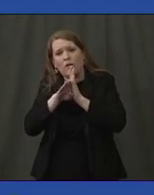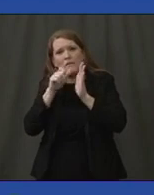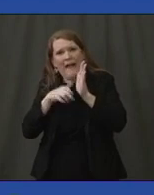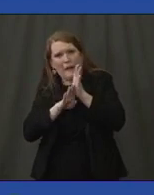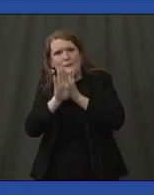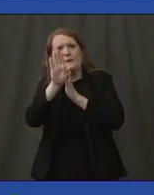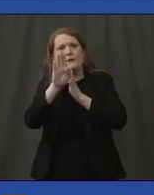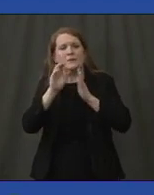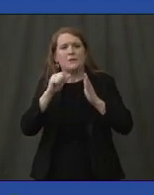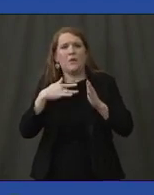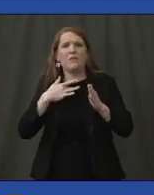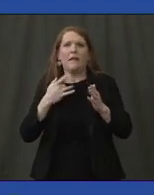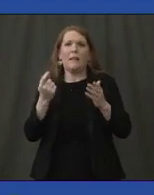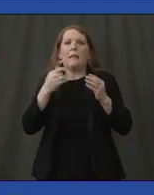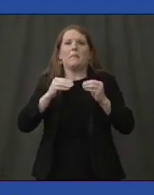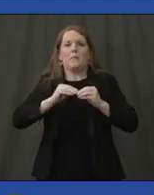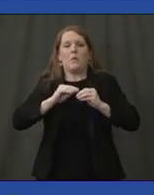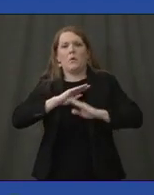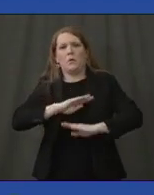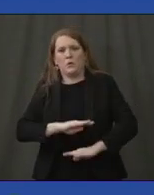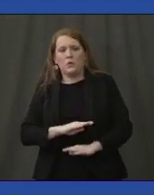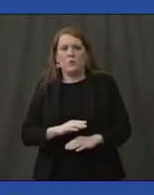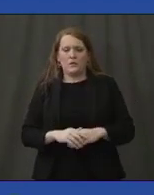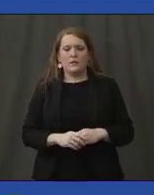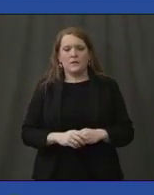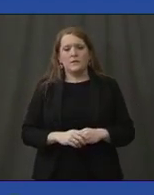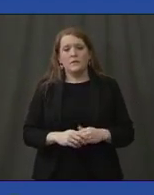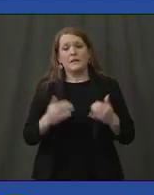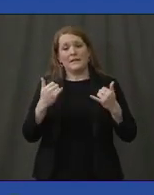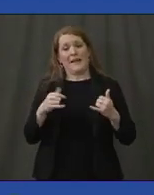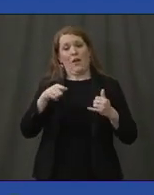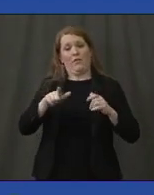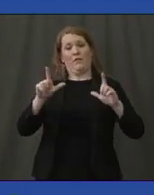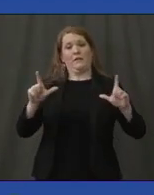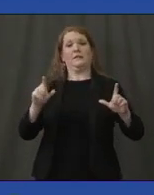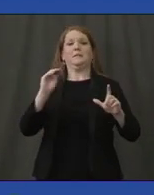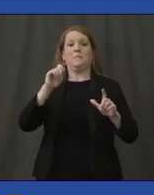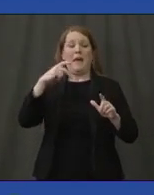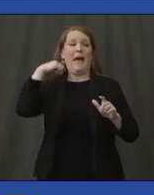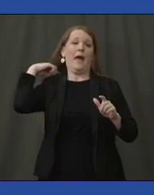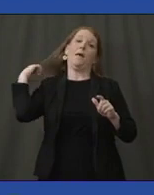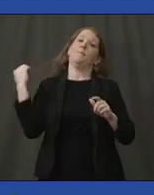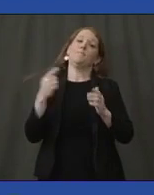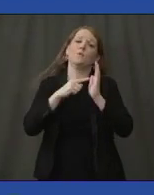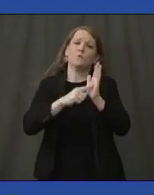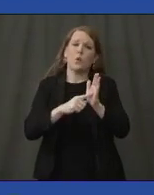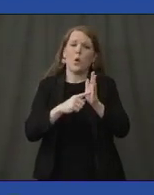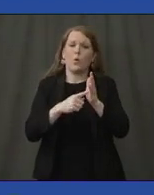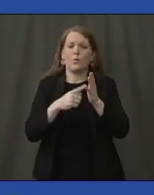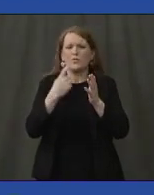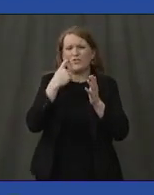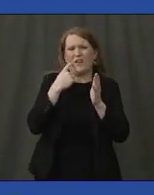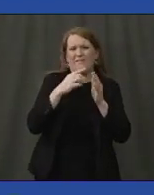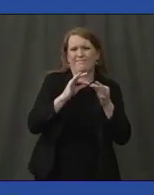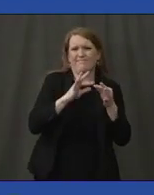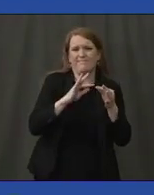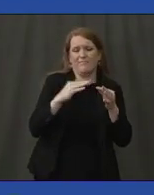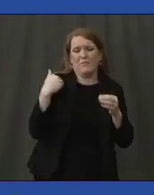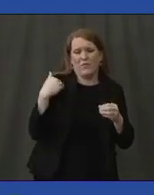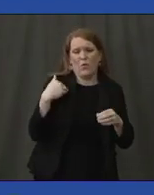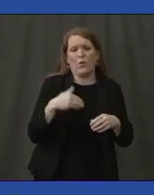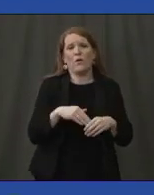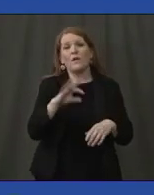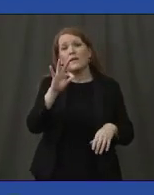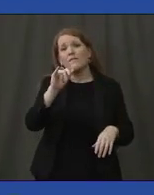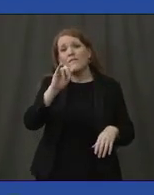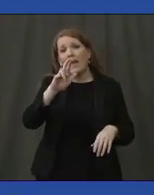The next chart is sort of a reflection of what you had before. Again, in Fairfield County, you can see we had